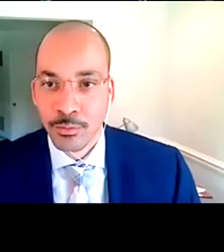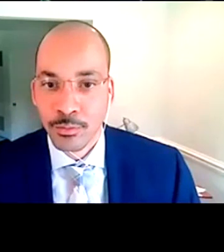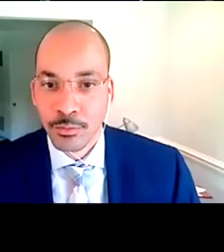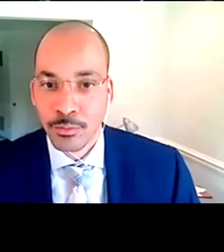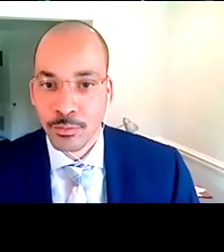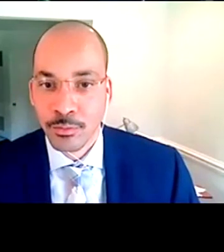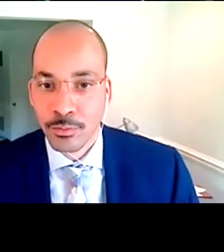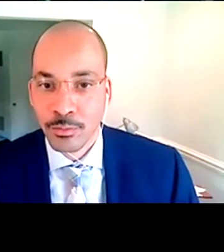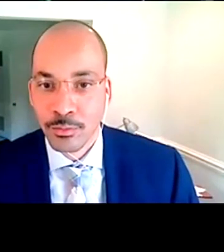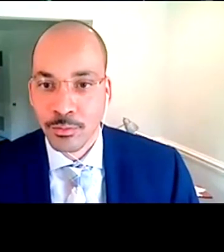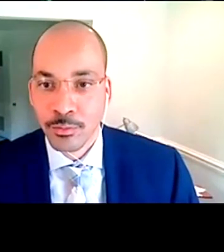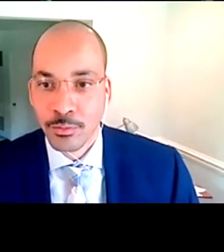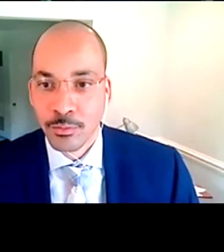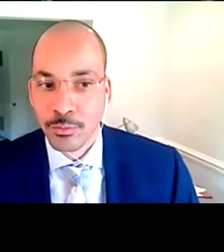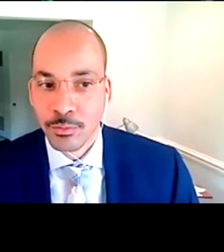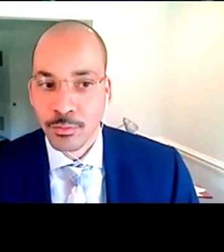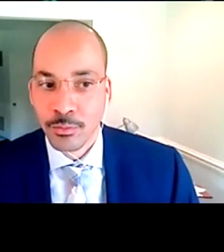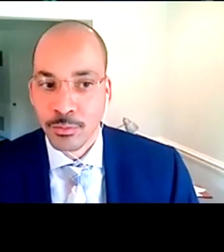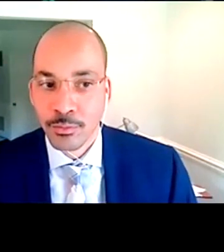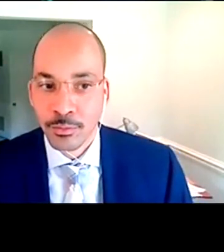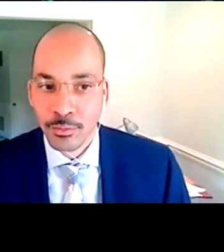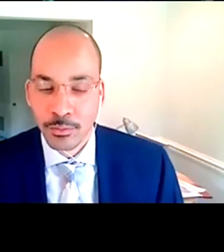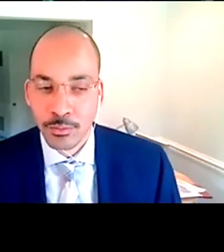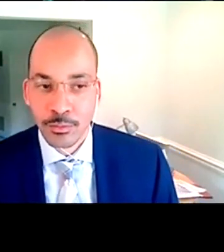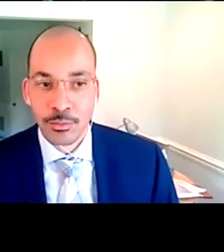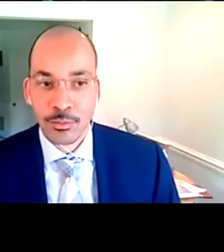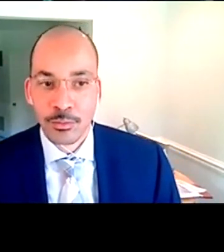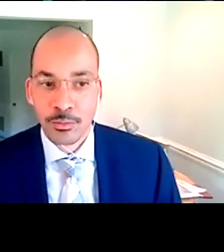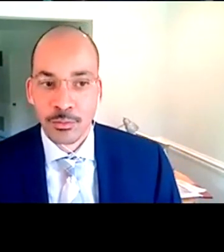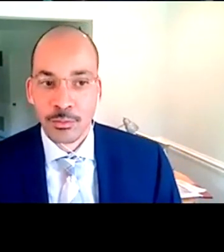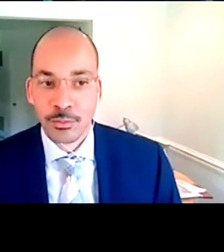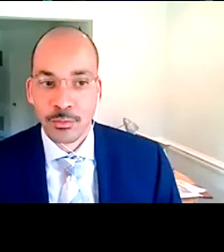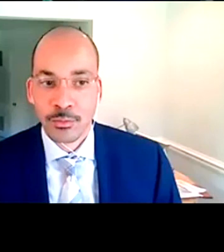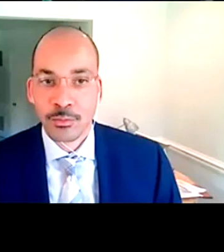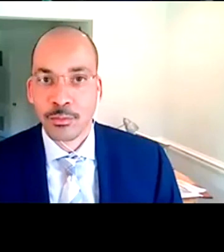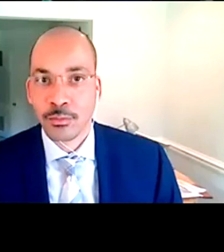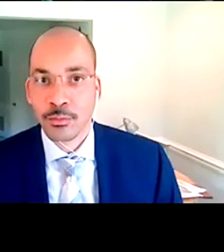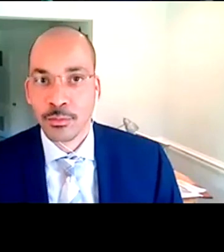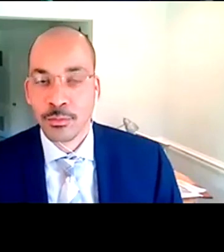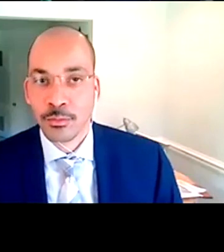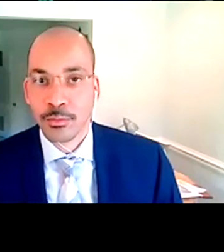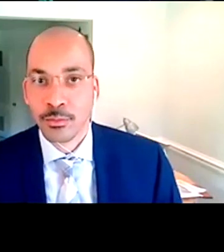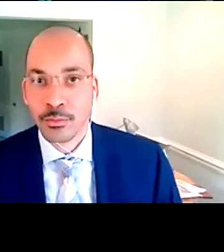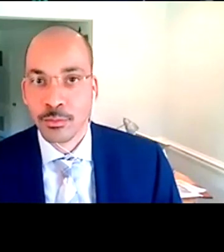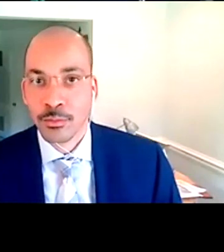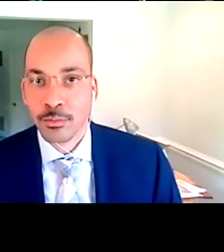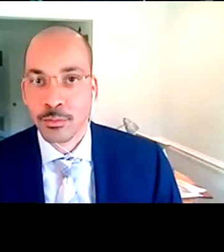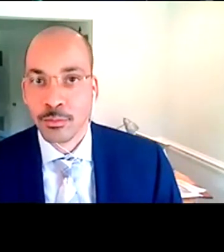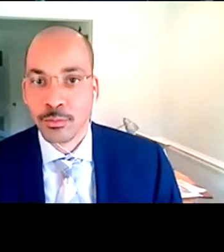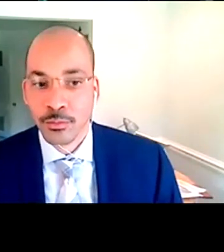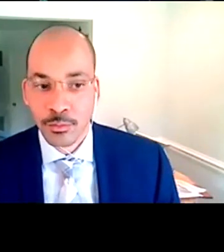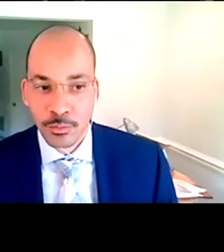3 hours just flew by, and it's really hard to get deep into everything as much as we want to get deep into everything.